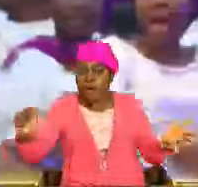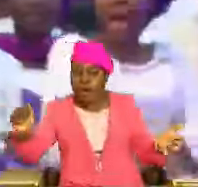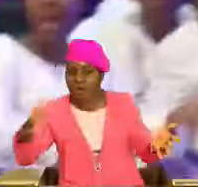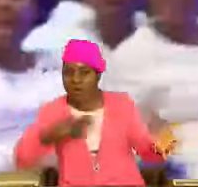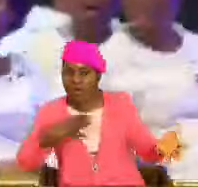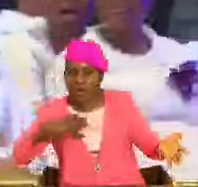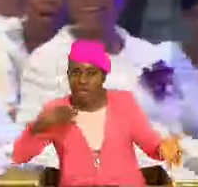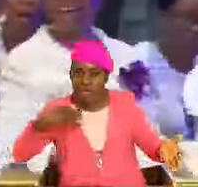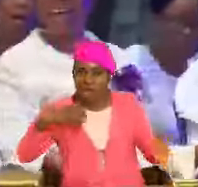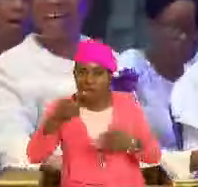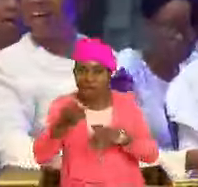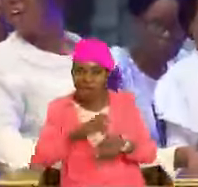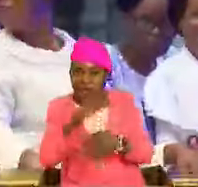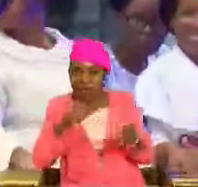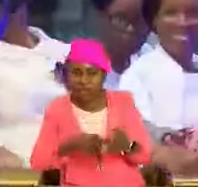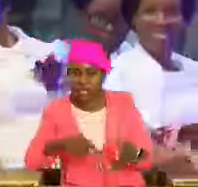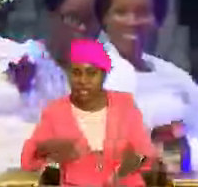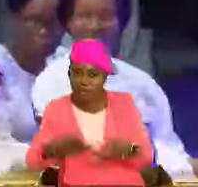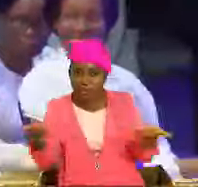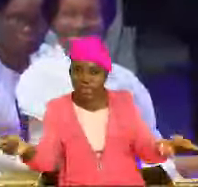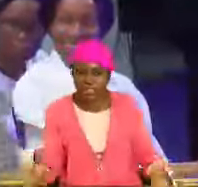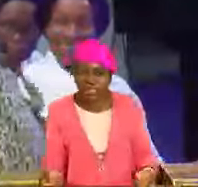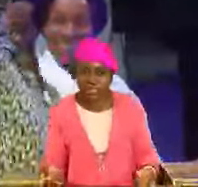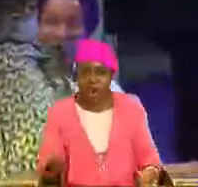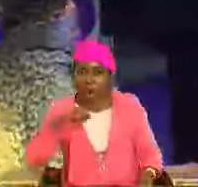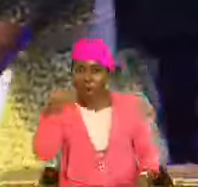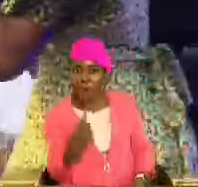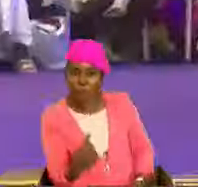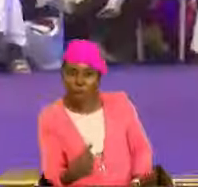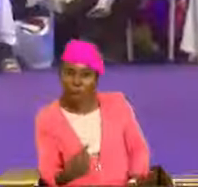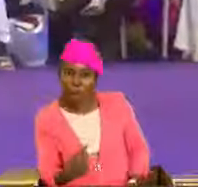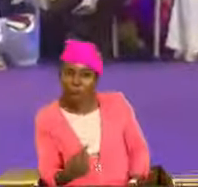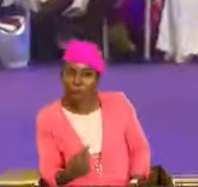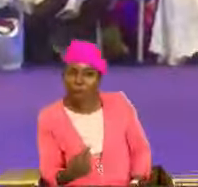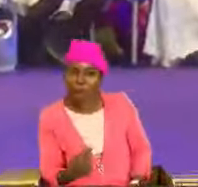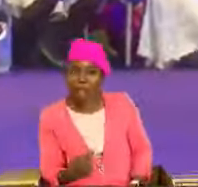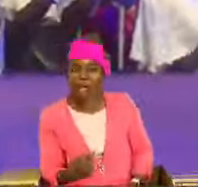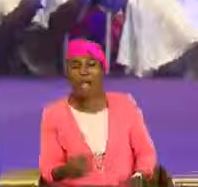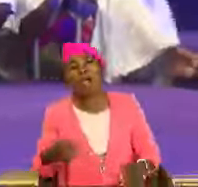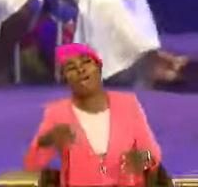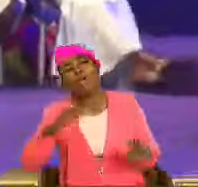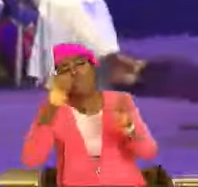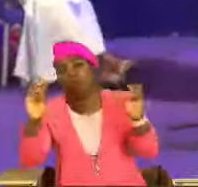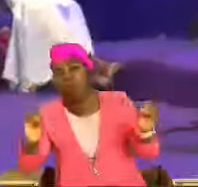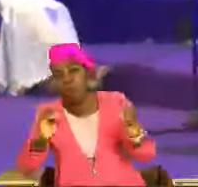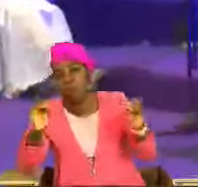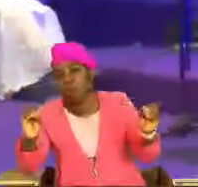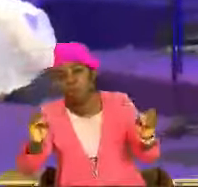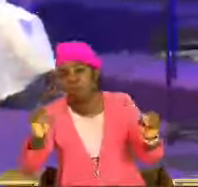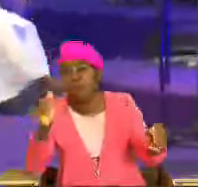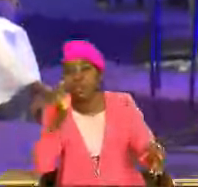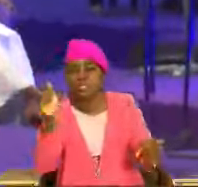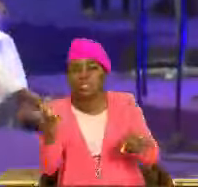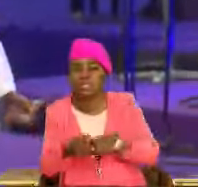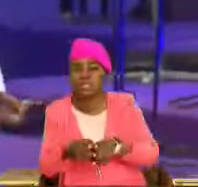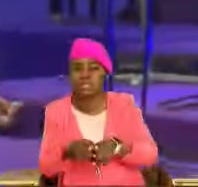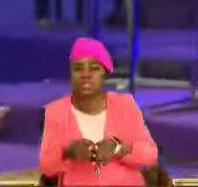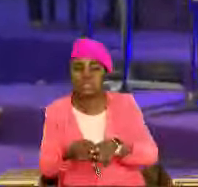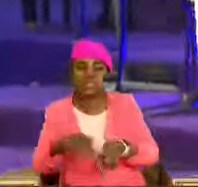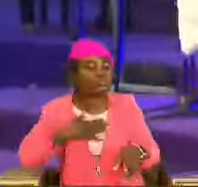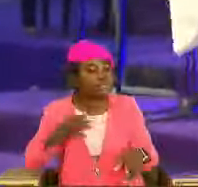being that remove my clothes from this line ah sister doers I saw that it was going to rain